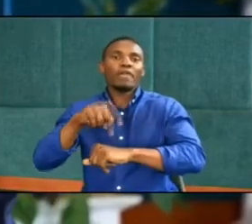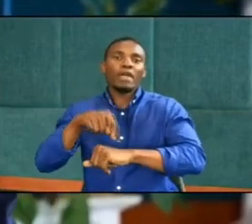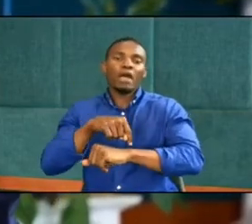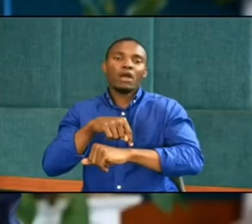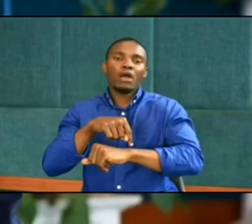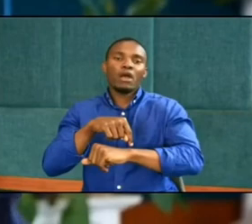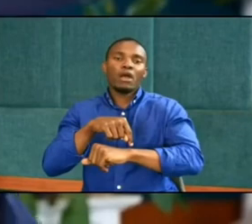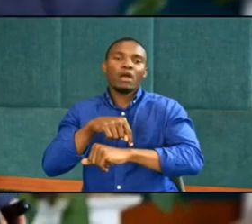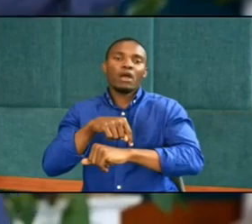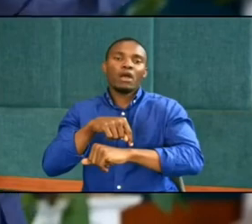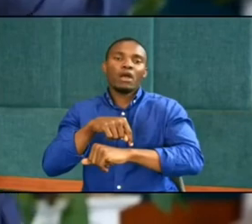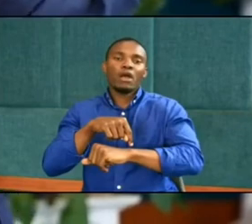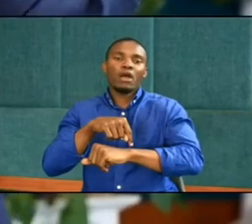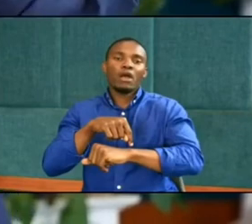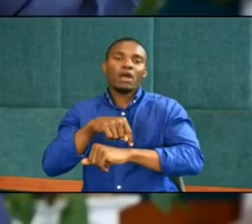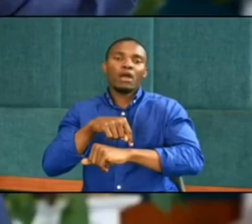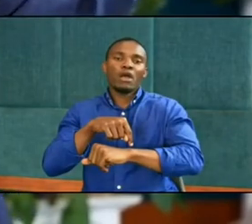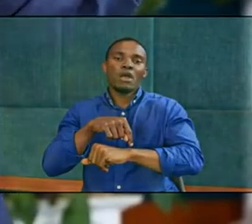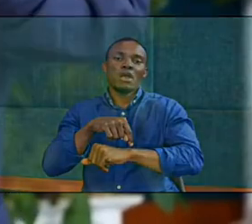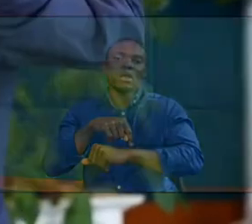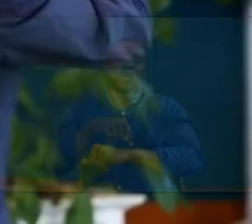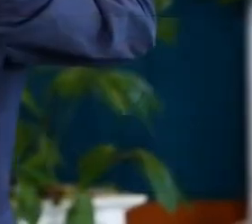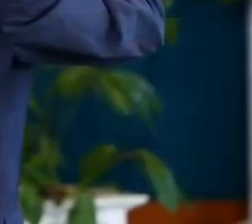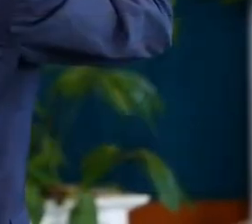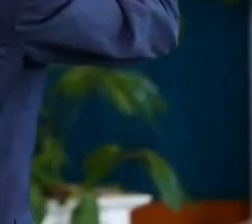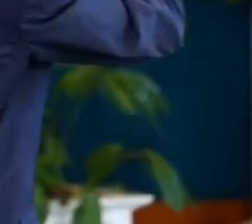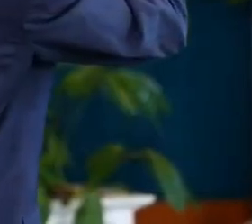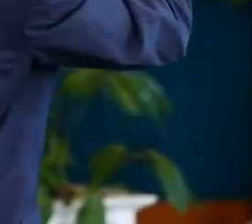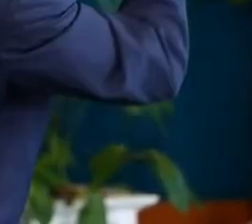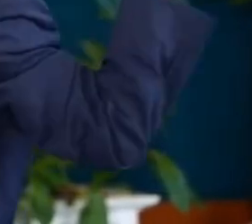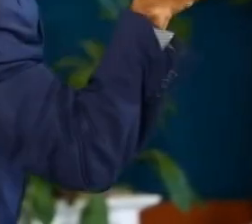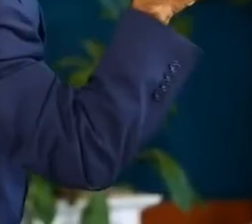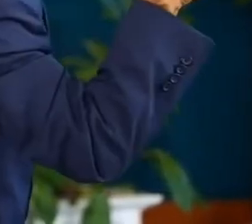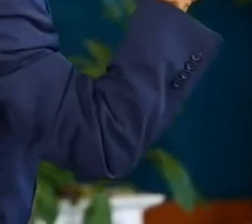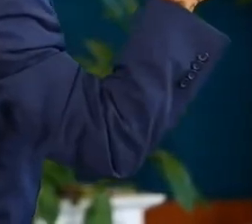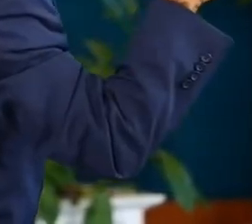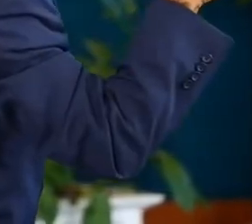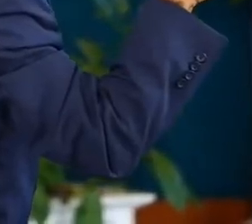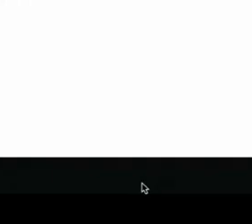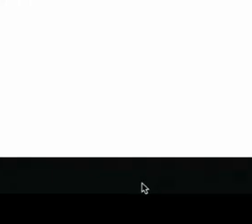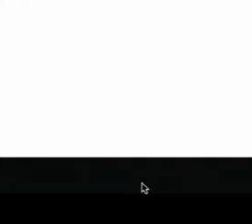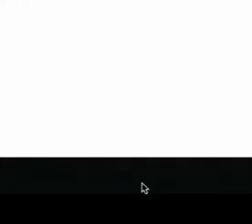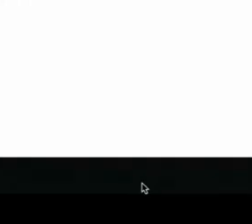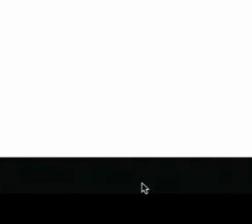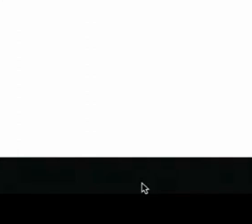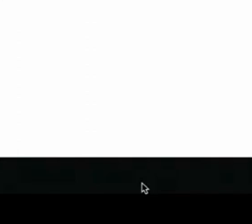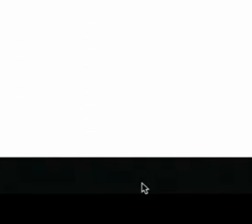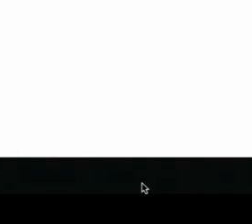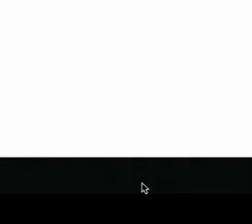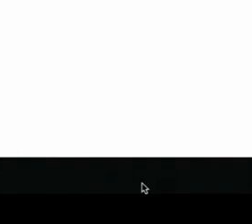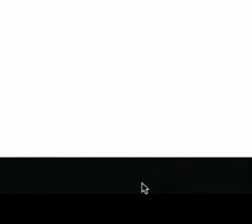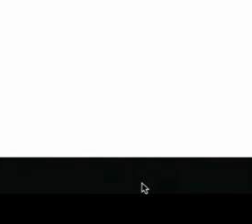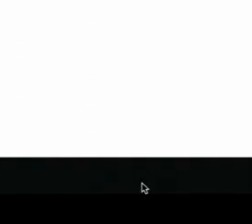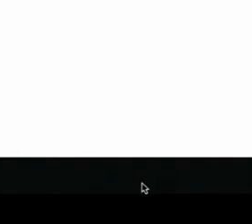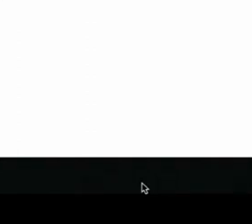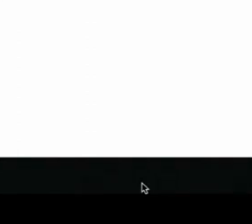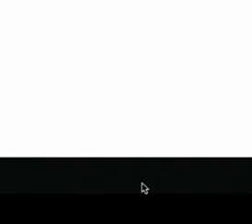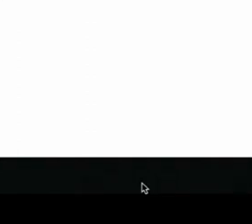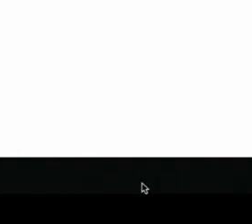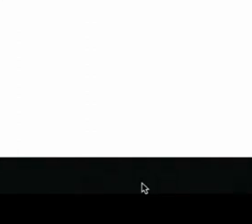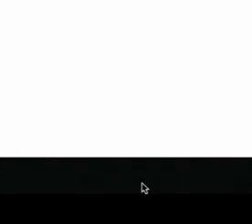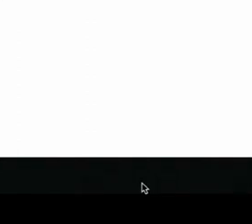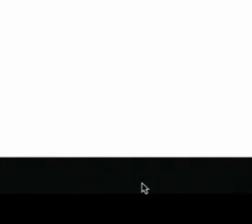knows that hour. Number three, out of that, this is the shaka, not even the